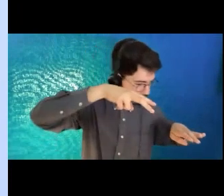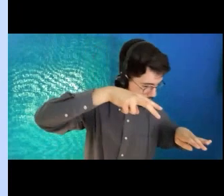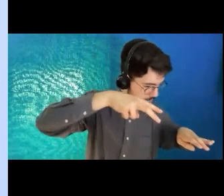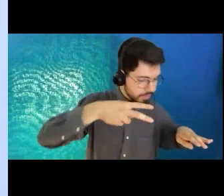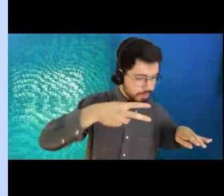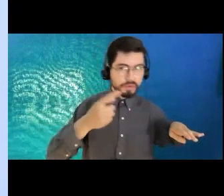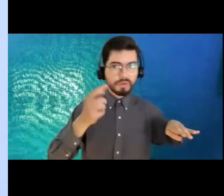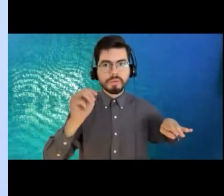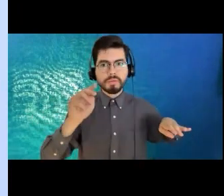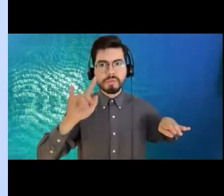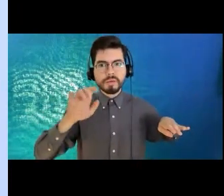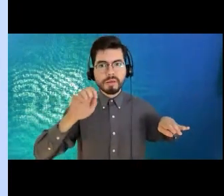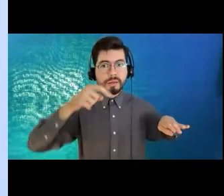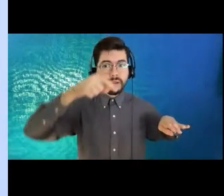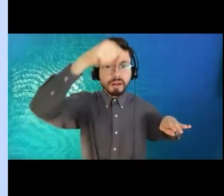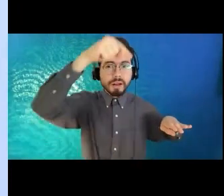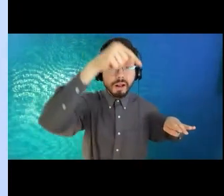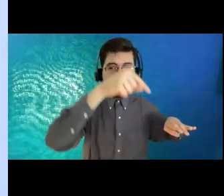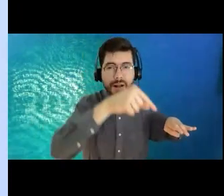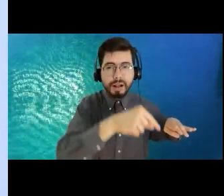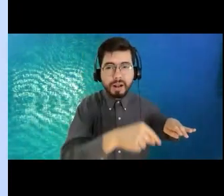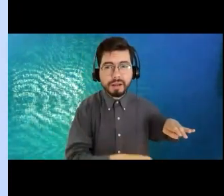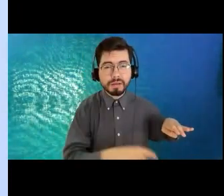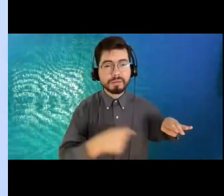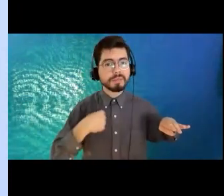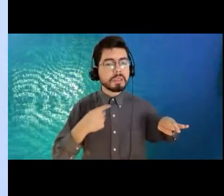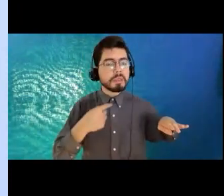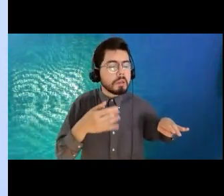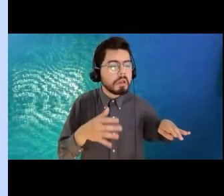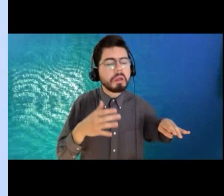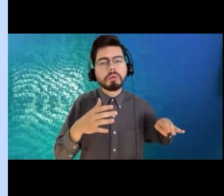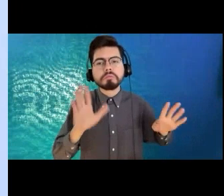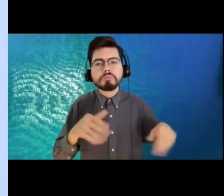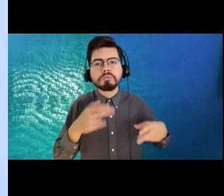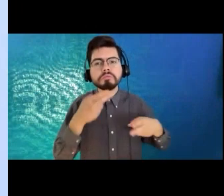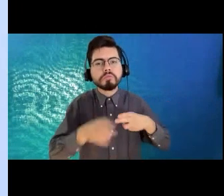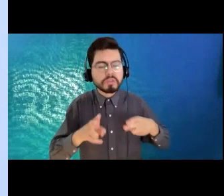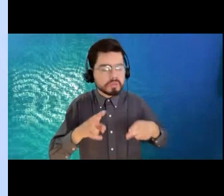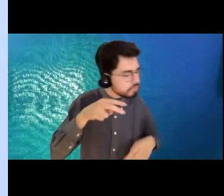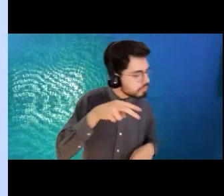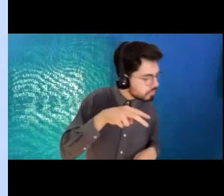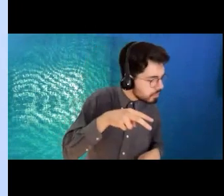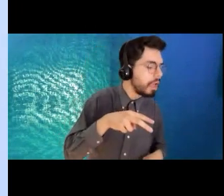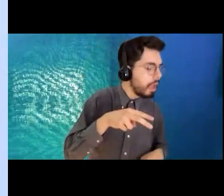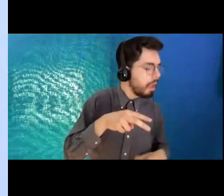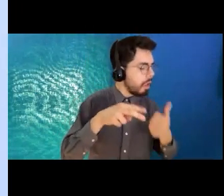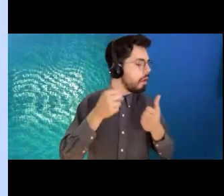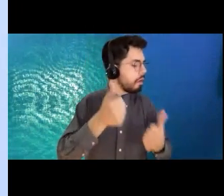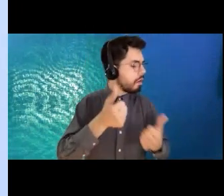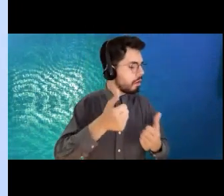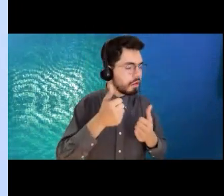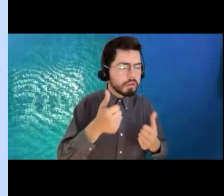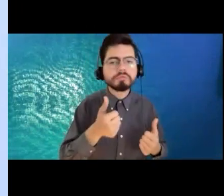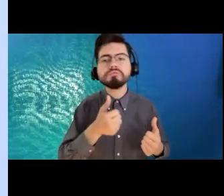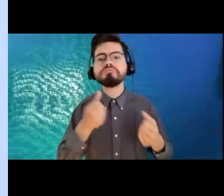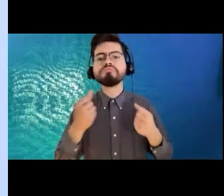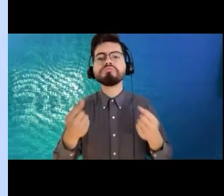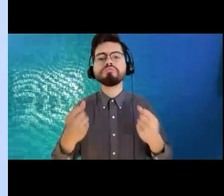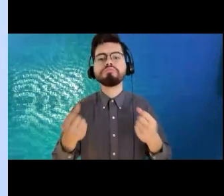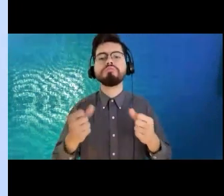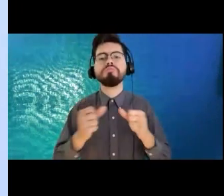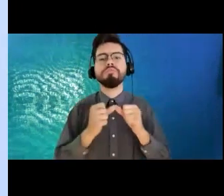look, and keep driving. And that's just like, get out of your car. And what we can do is help